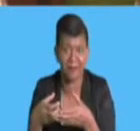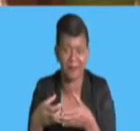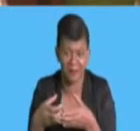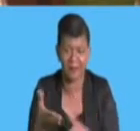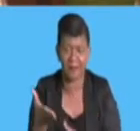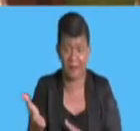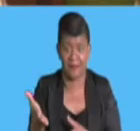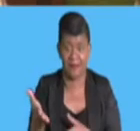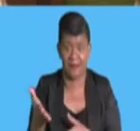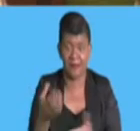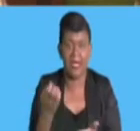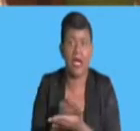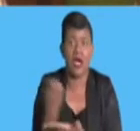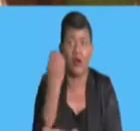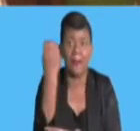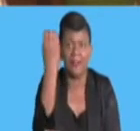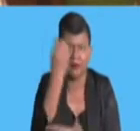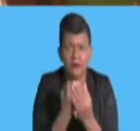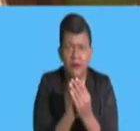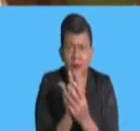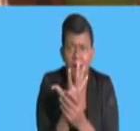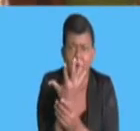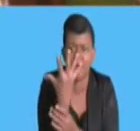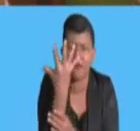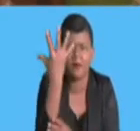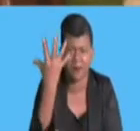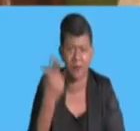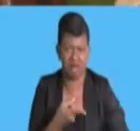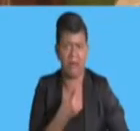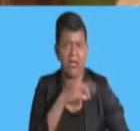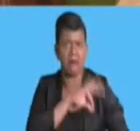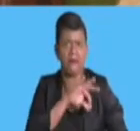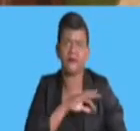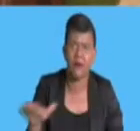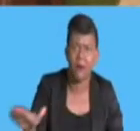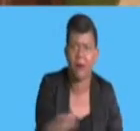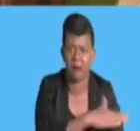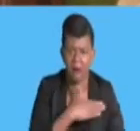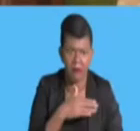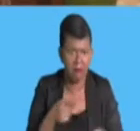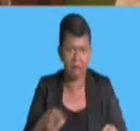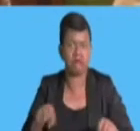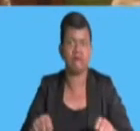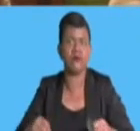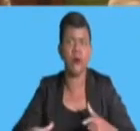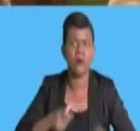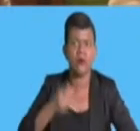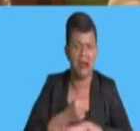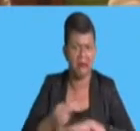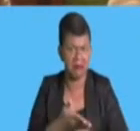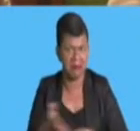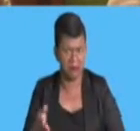economic growth benefits all instead of a government's legislative control of the economy. So what transpired in the period of the